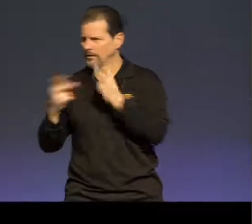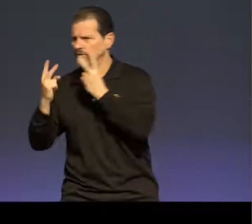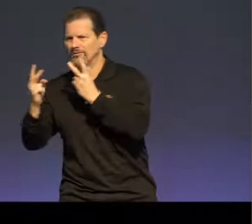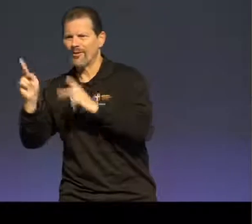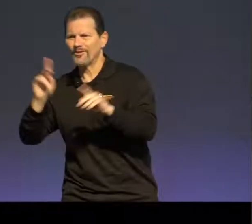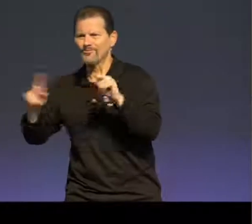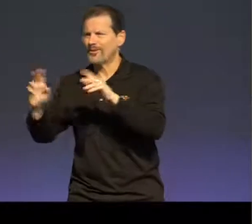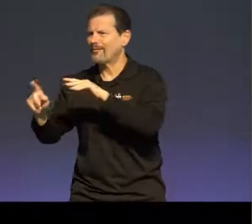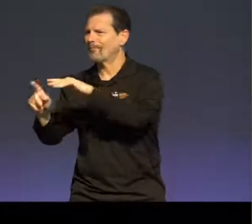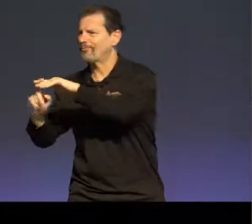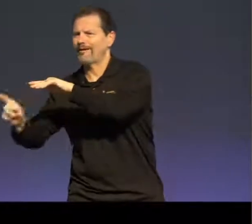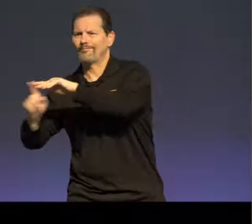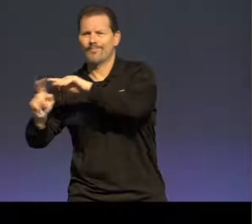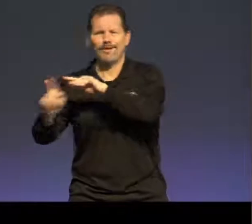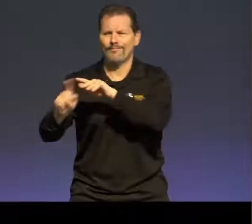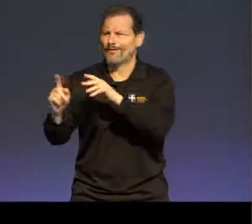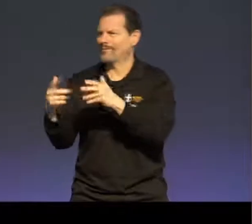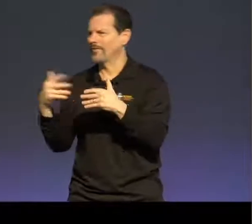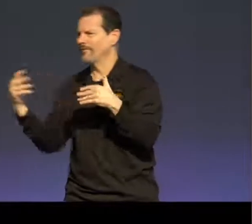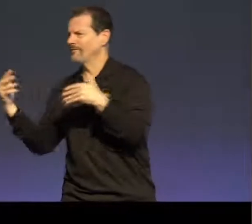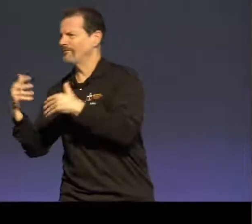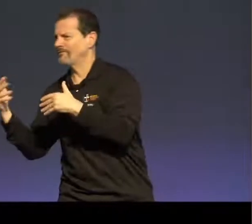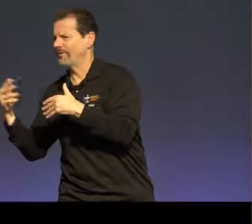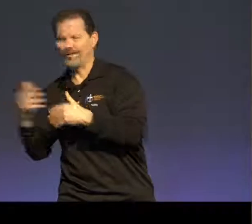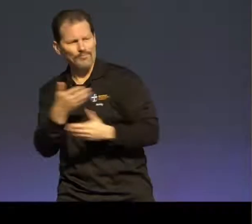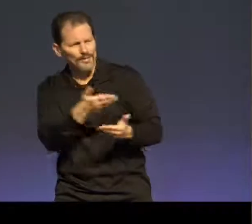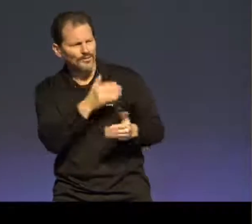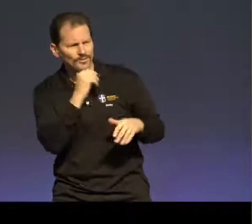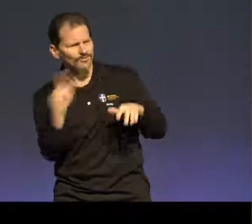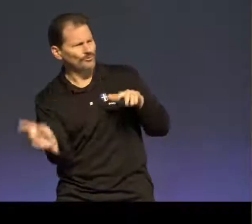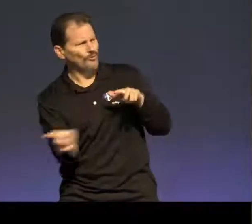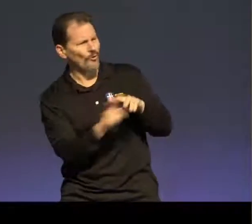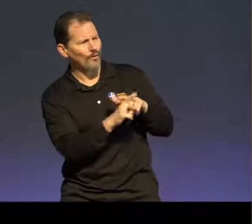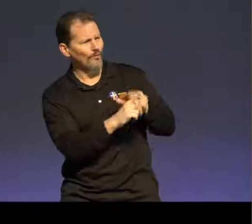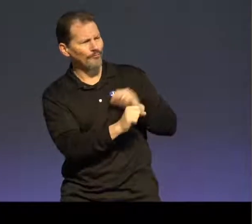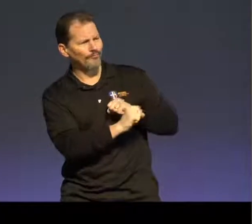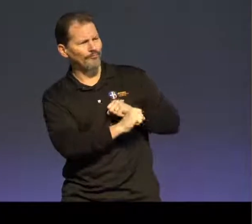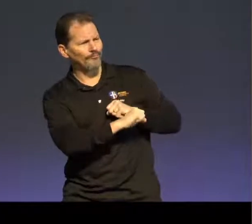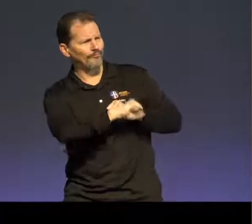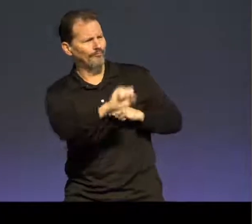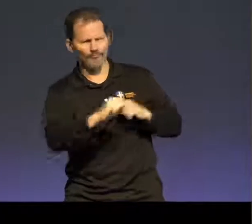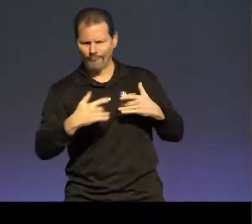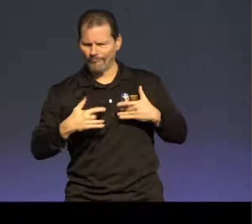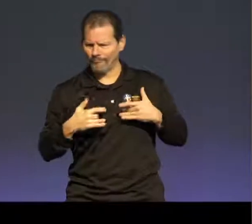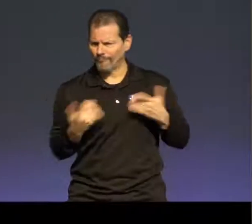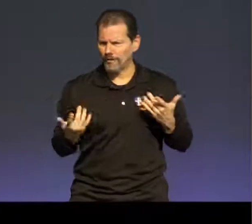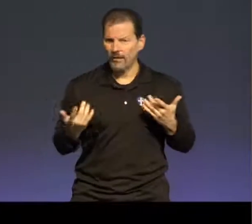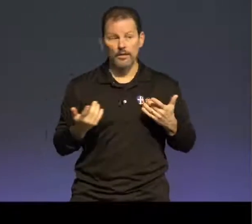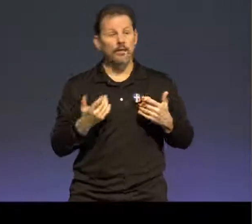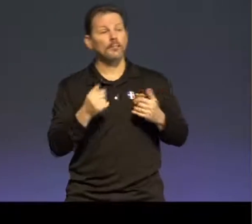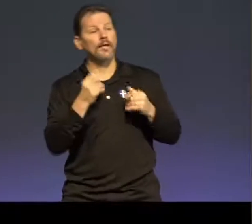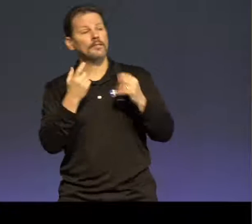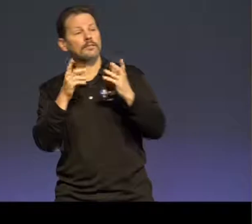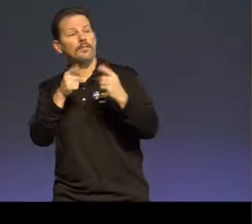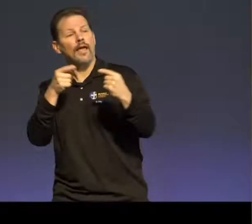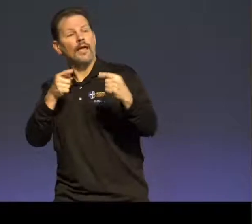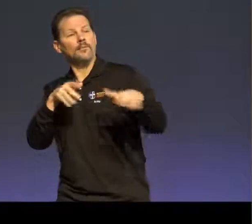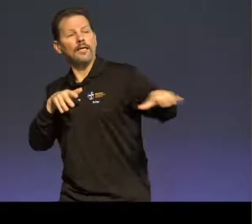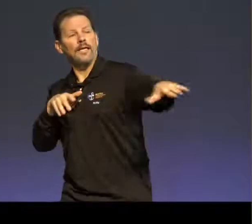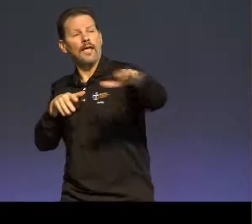me, and that you did not come within the days appointed, and that the Philistines had mustered at